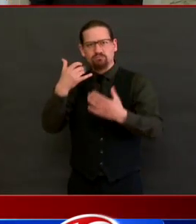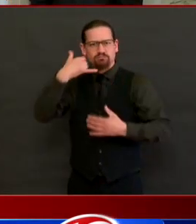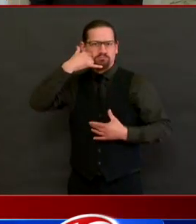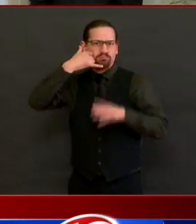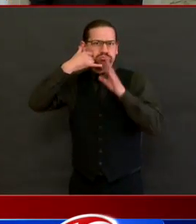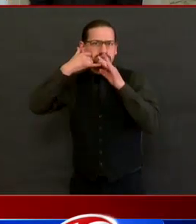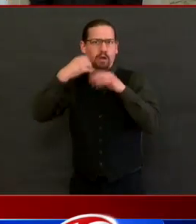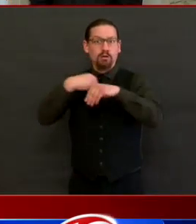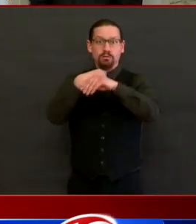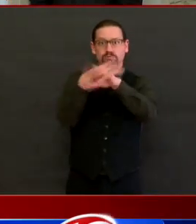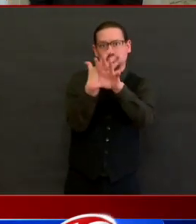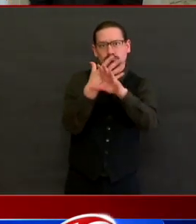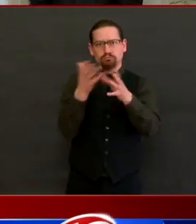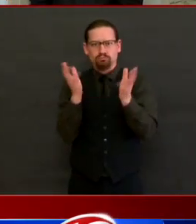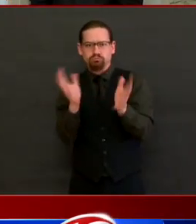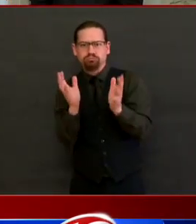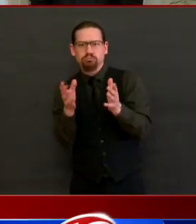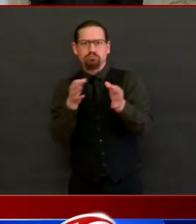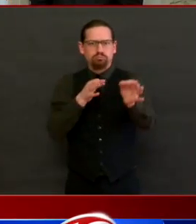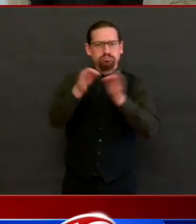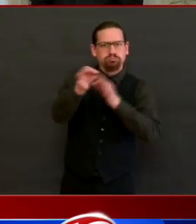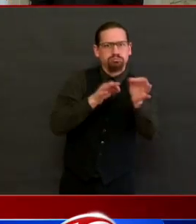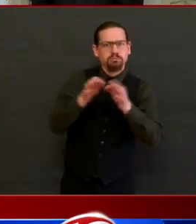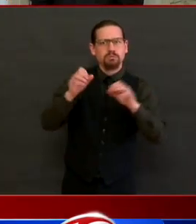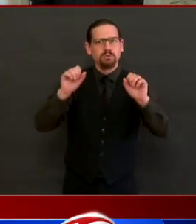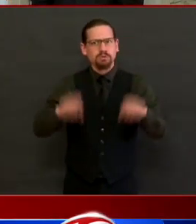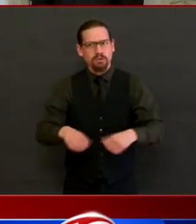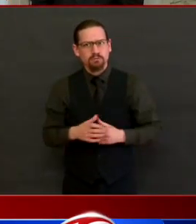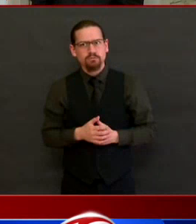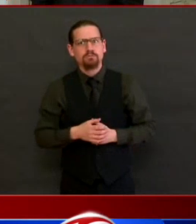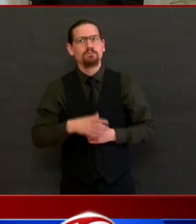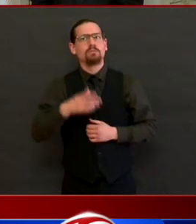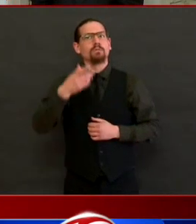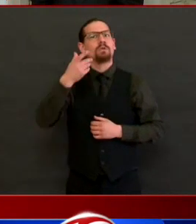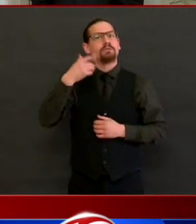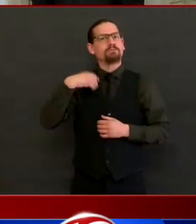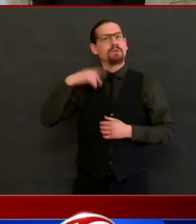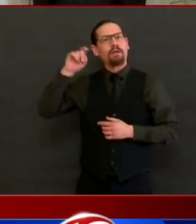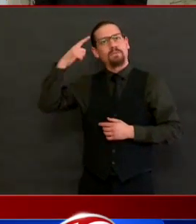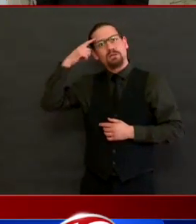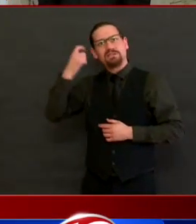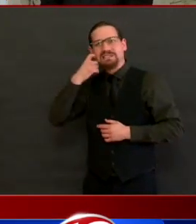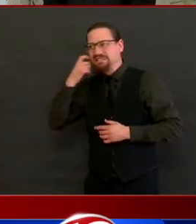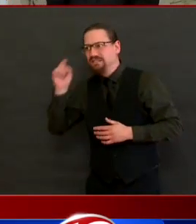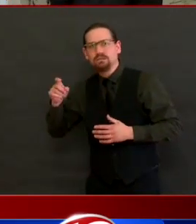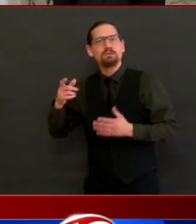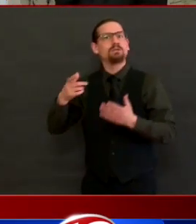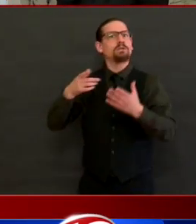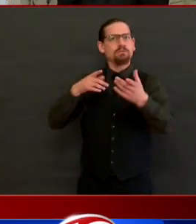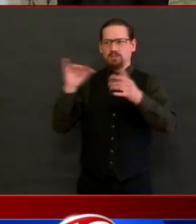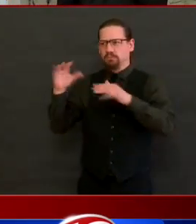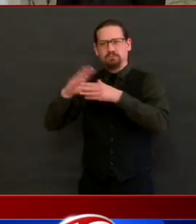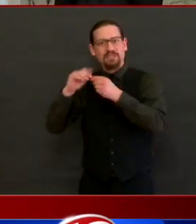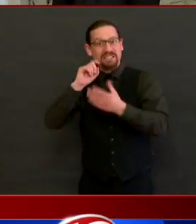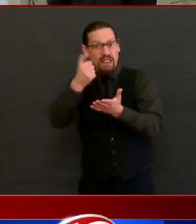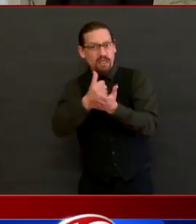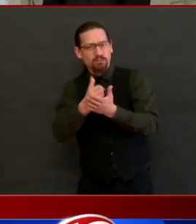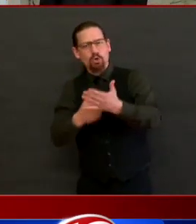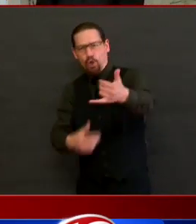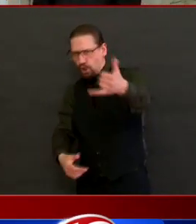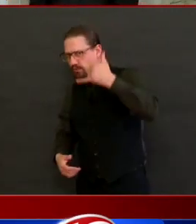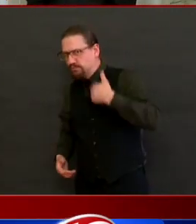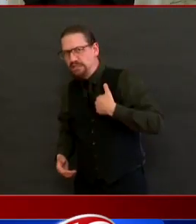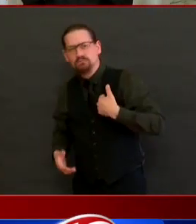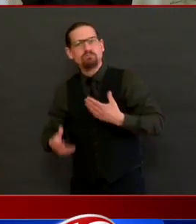help, whether it's this or what the governor mentioned earlier today. So with that, I'm going to turn it back over to the governor